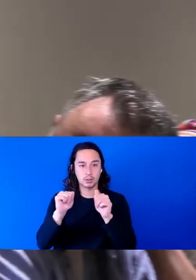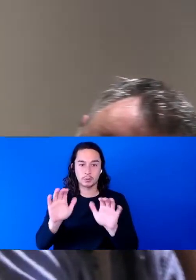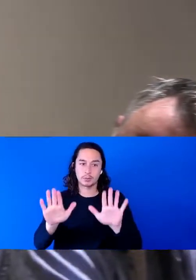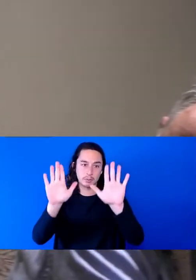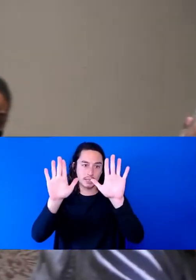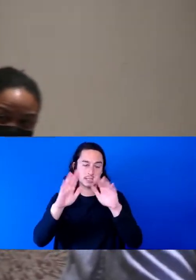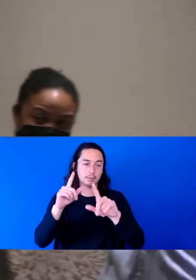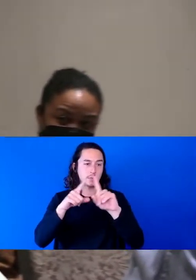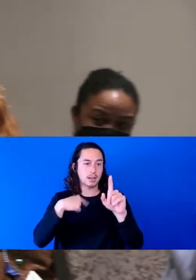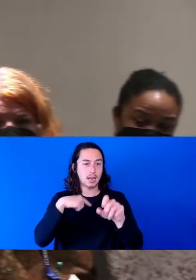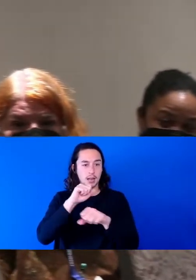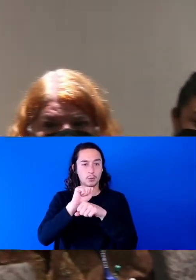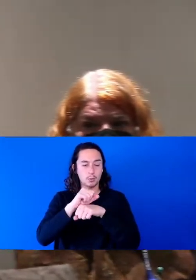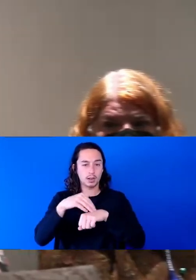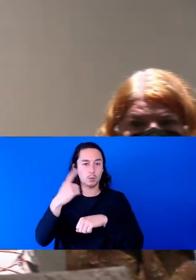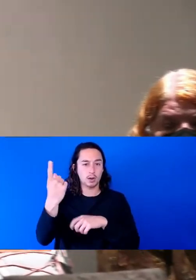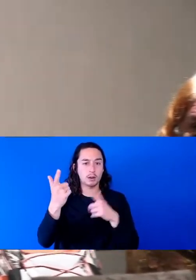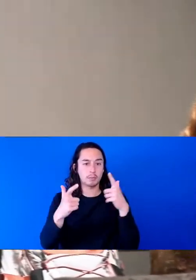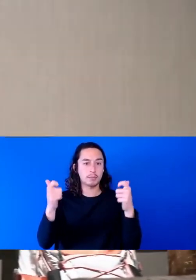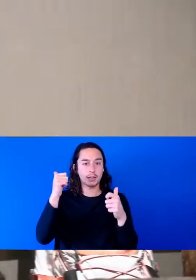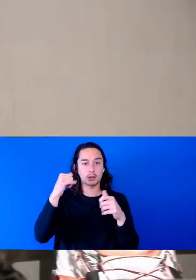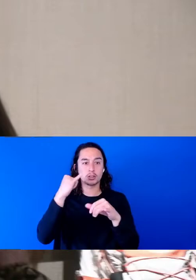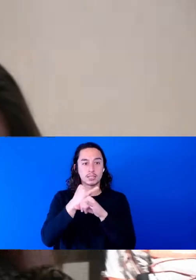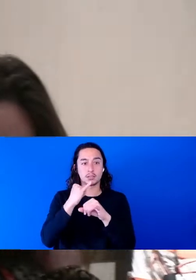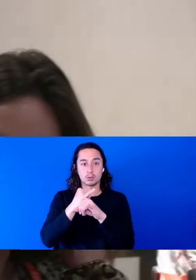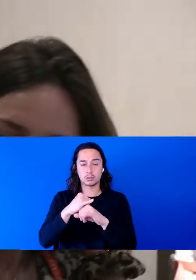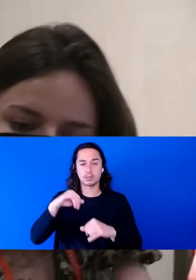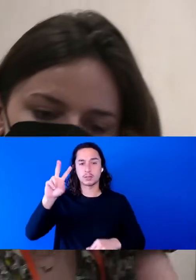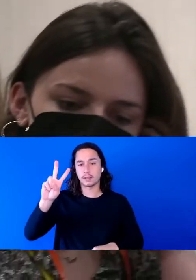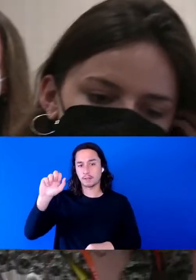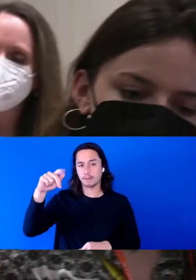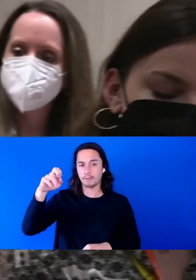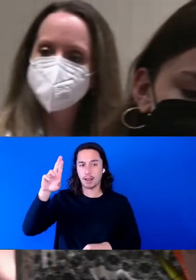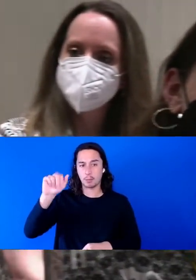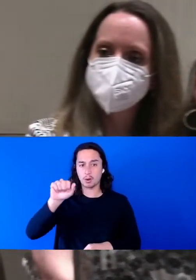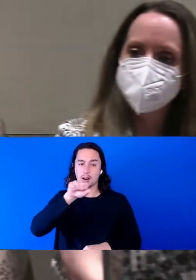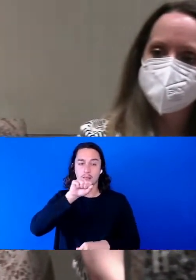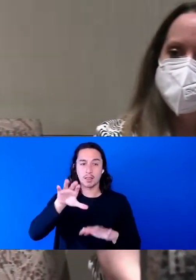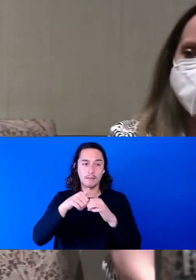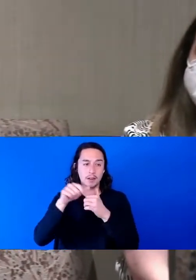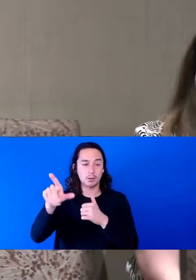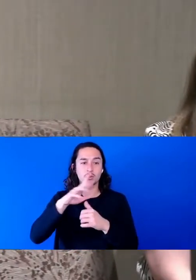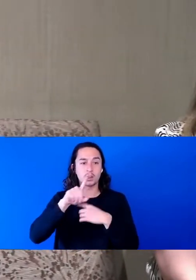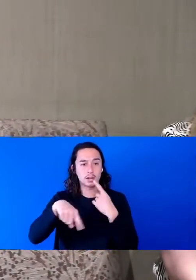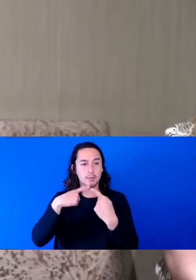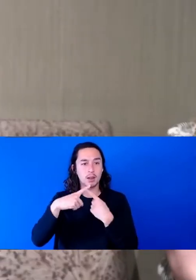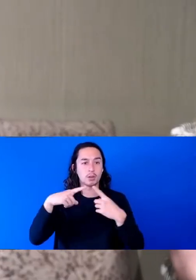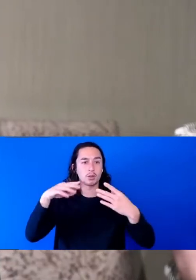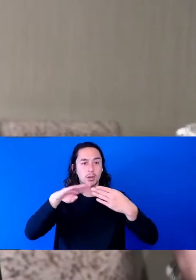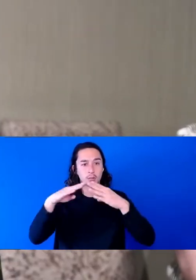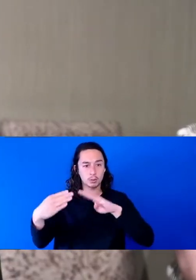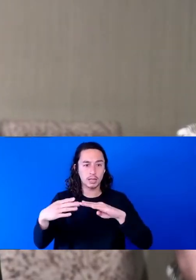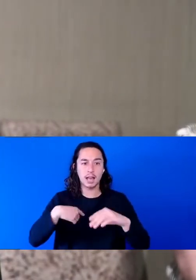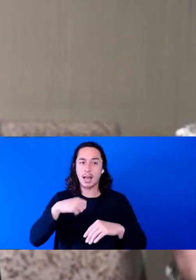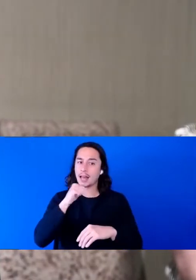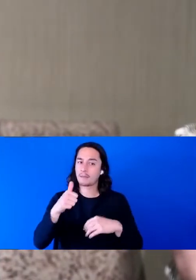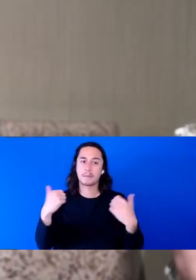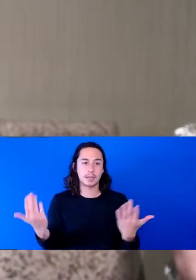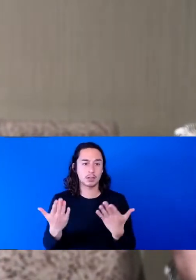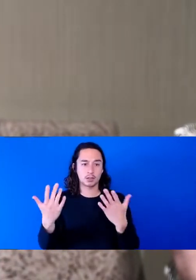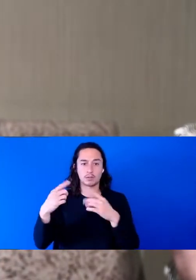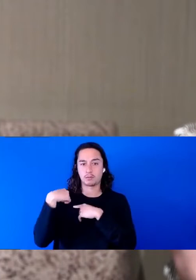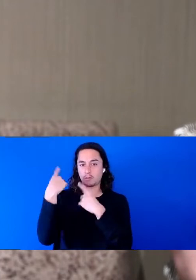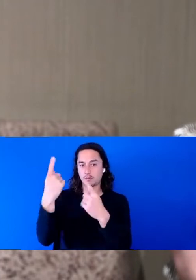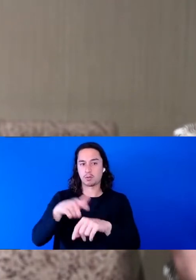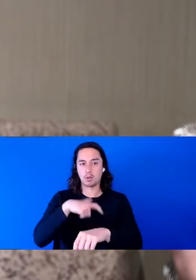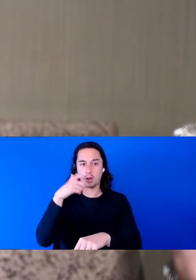work at one of the bigger institutions. I work at Pittsburgh Opera, and I've loved how you're talking about, you know, the community. I've not been here that long either.